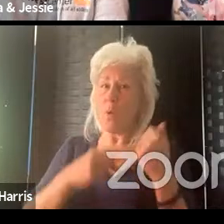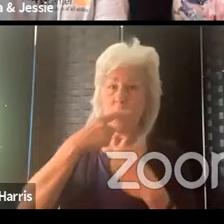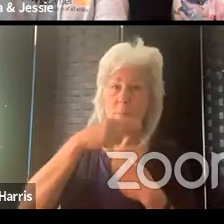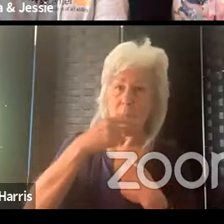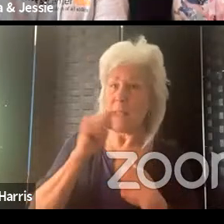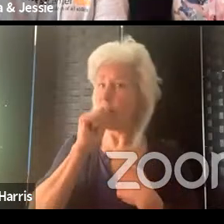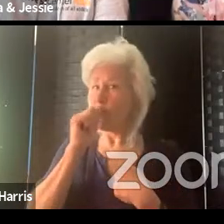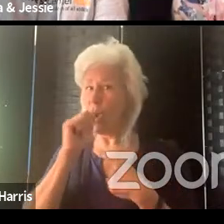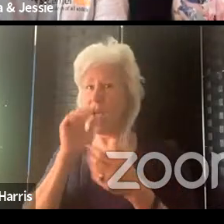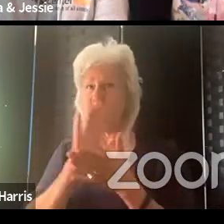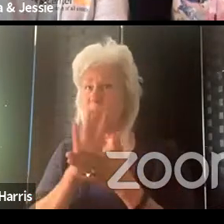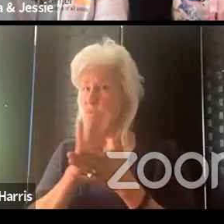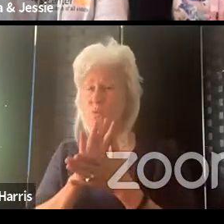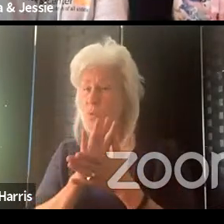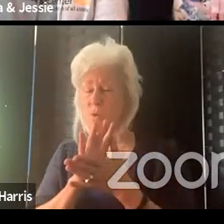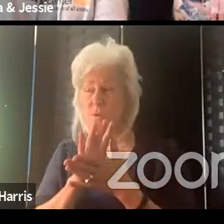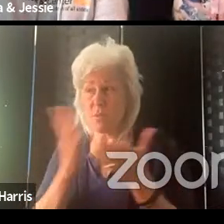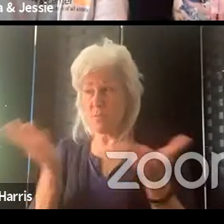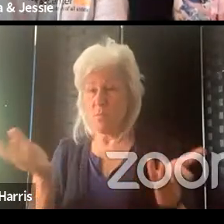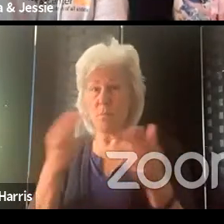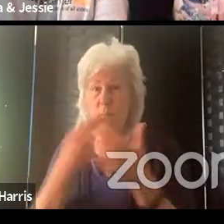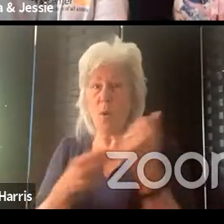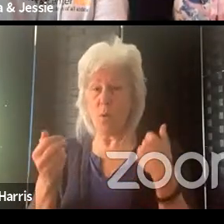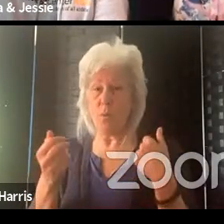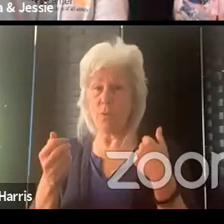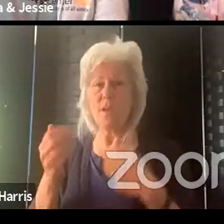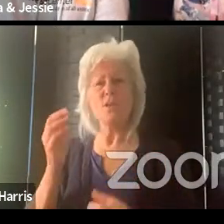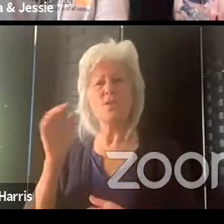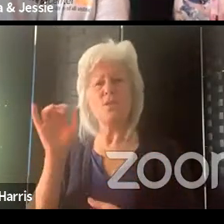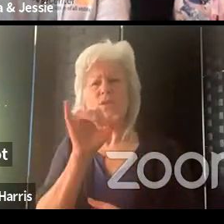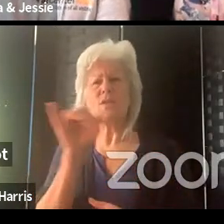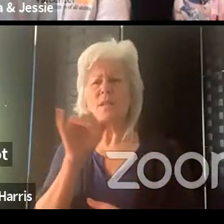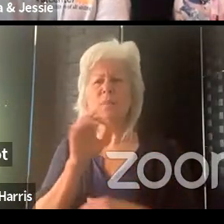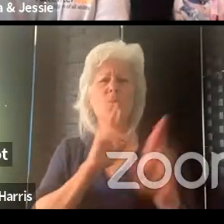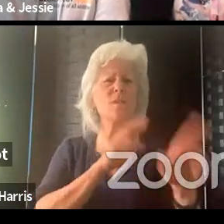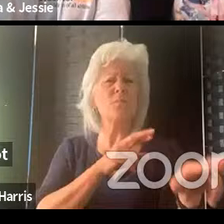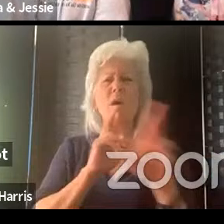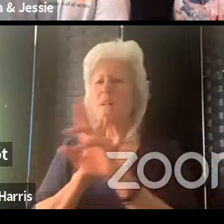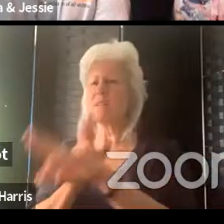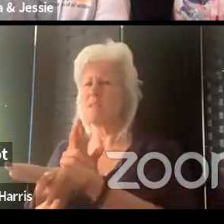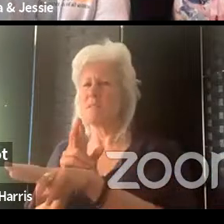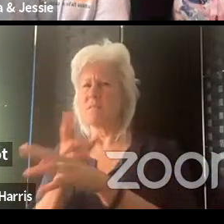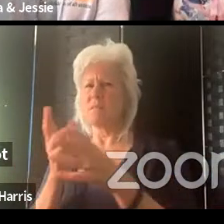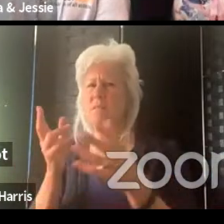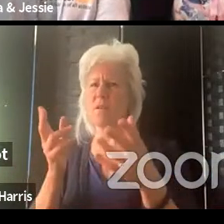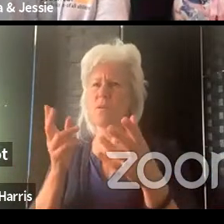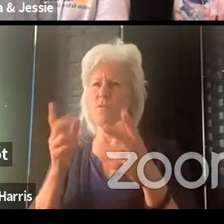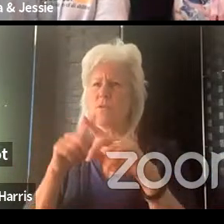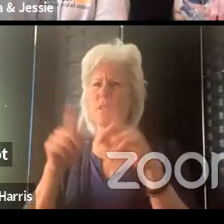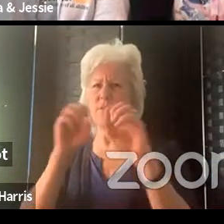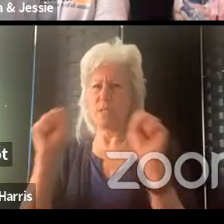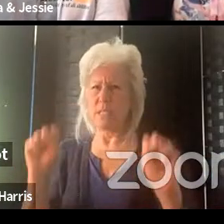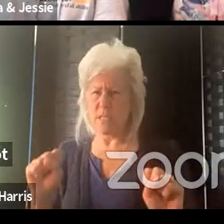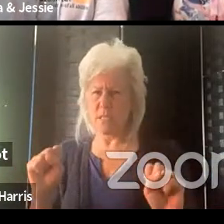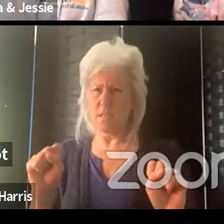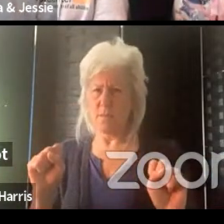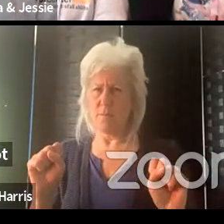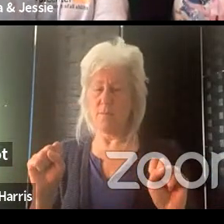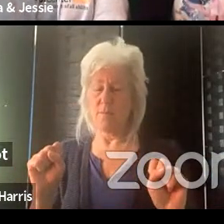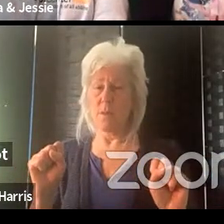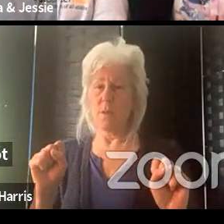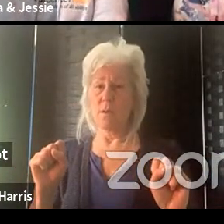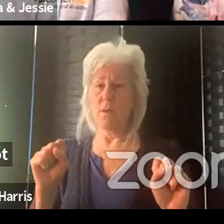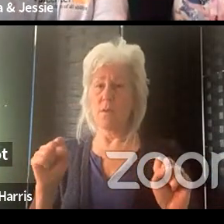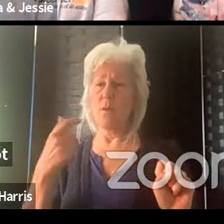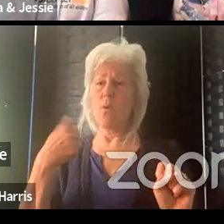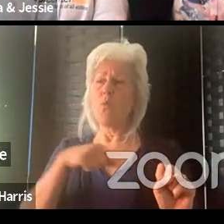So it would seem that there are similar responses within the education system when we're talking